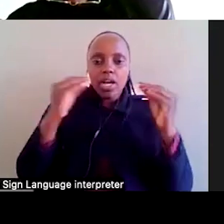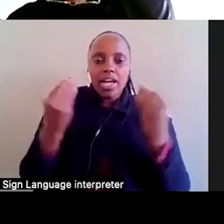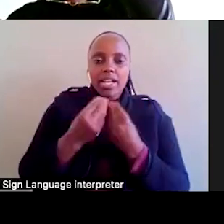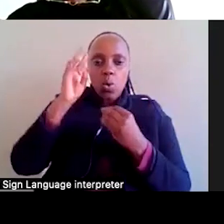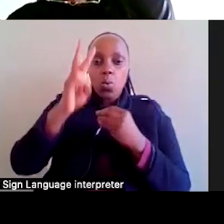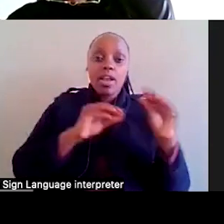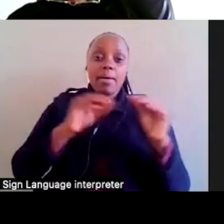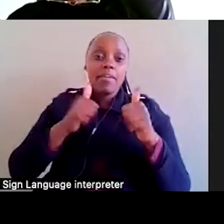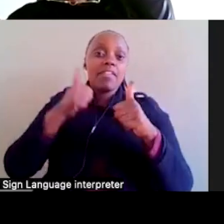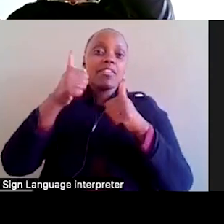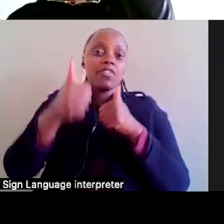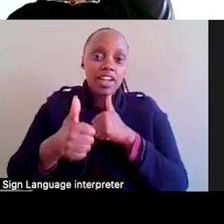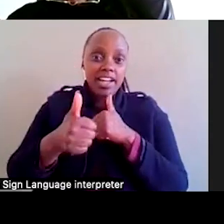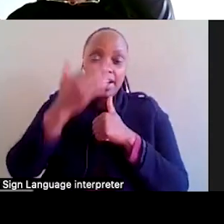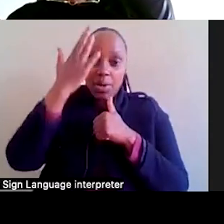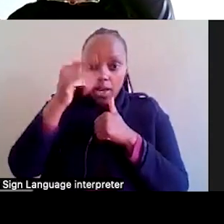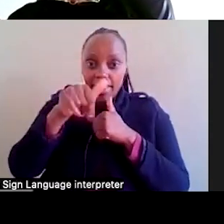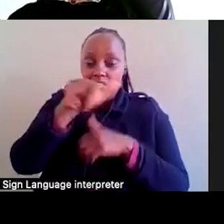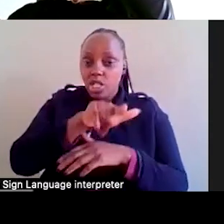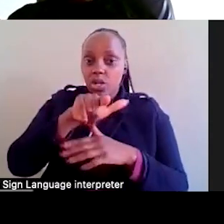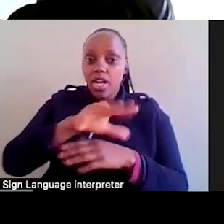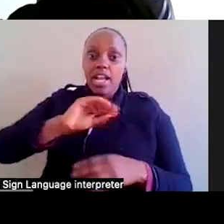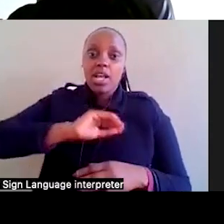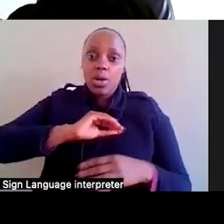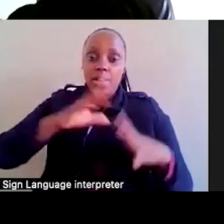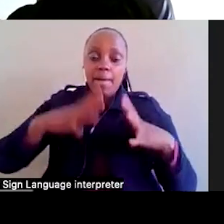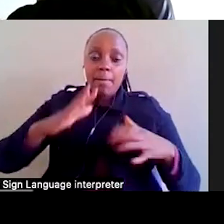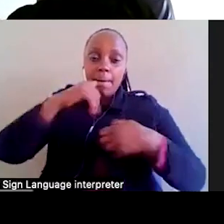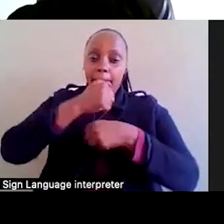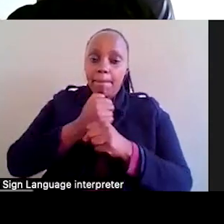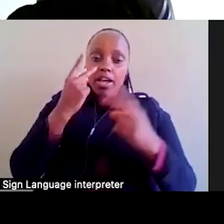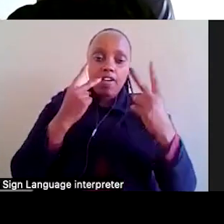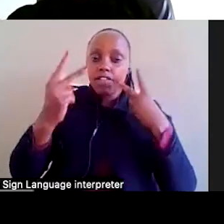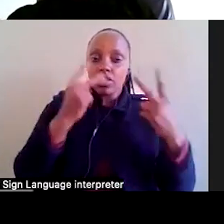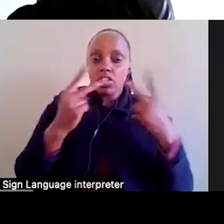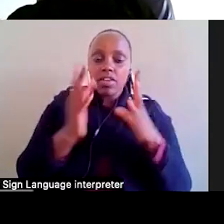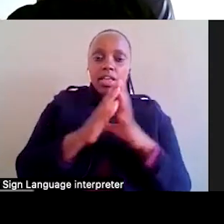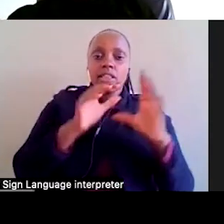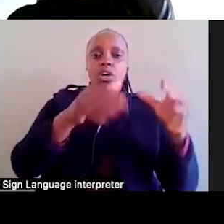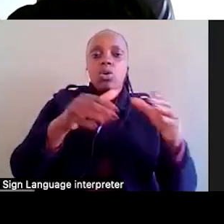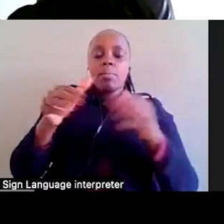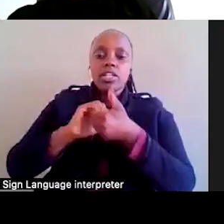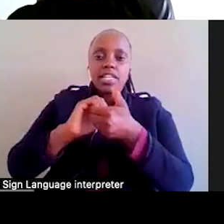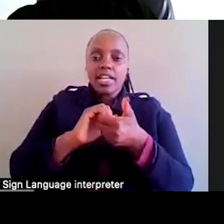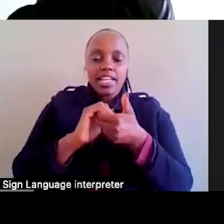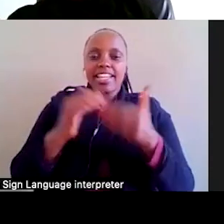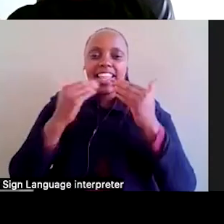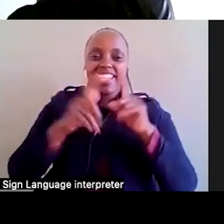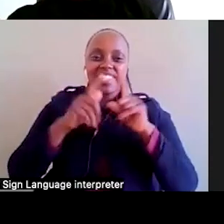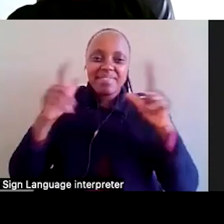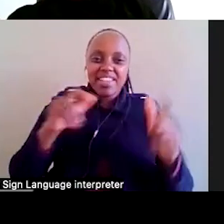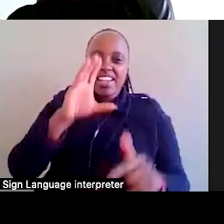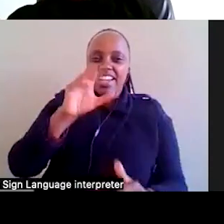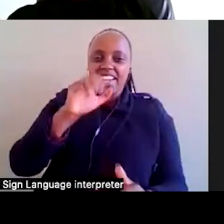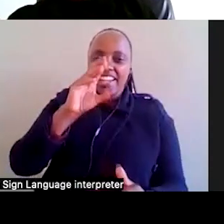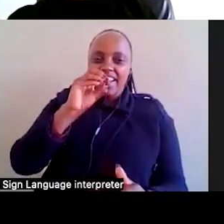far because it is locally owned, people are shaping their vision, and communities are engaged. So thank you so much, Carol. I would